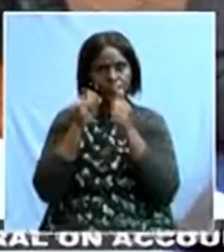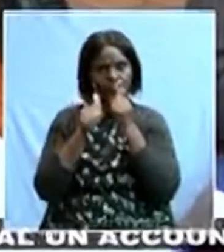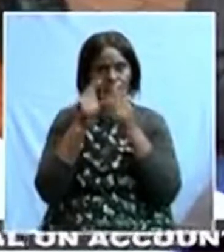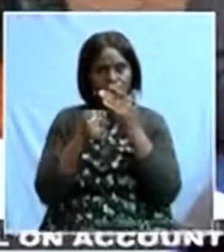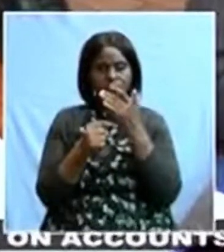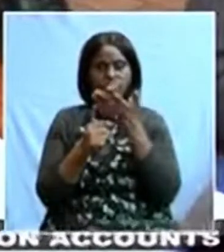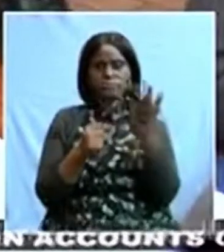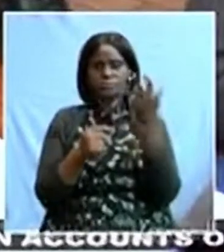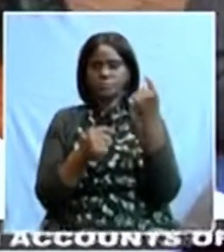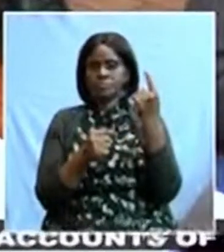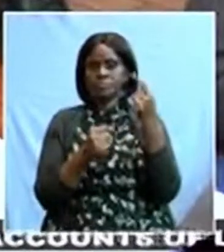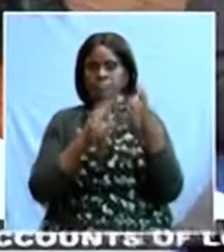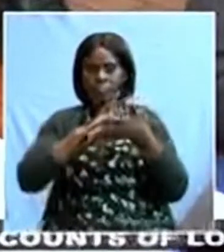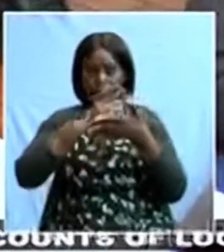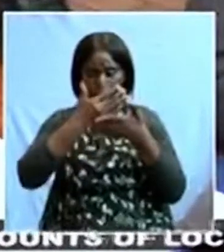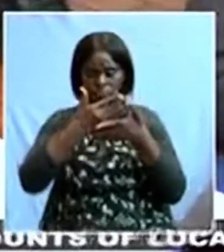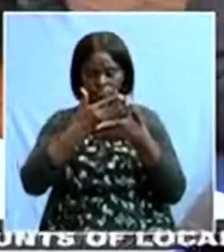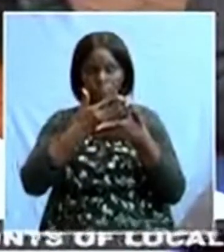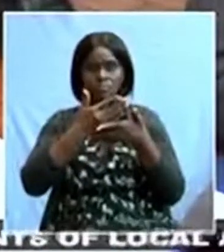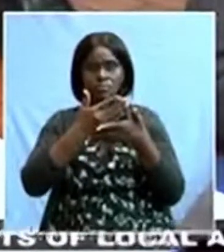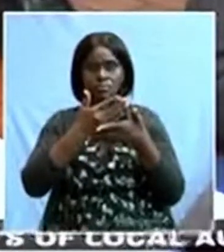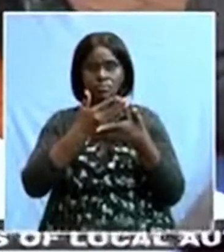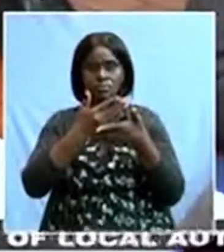because 1 laptop was